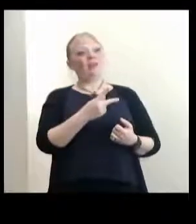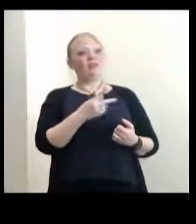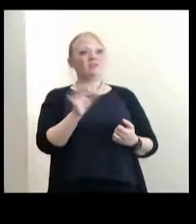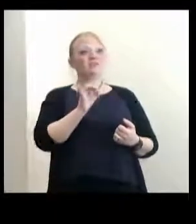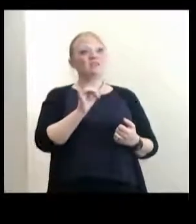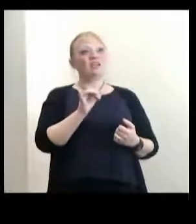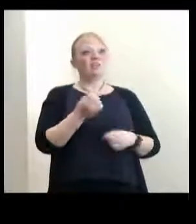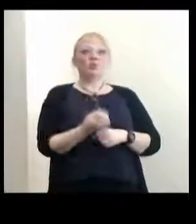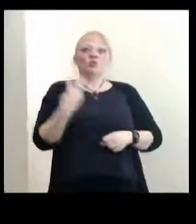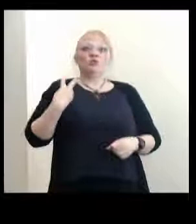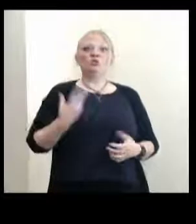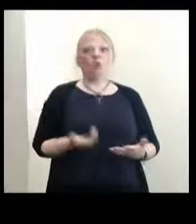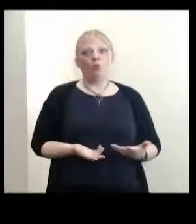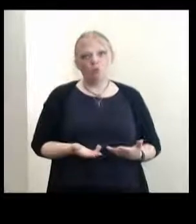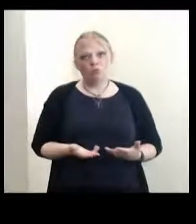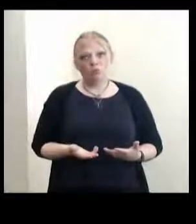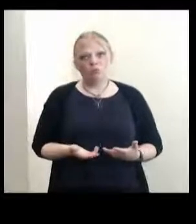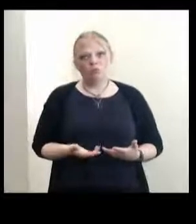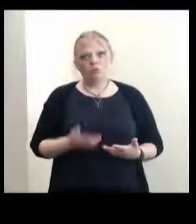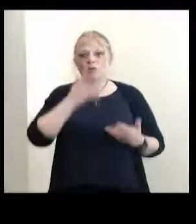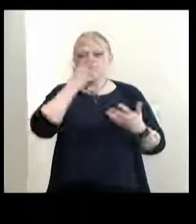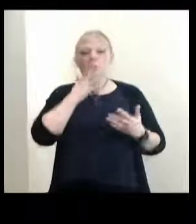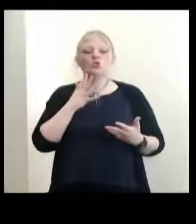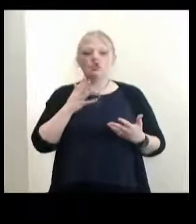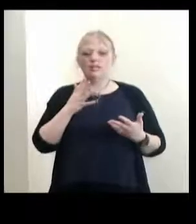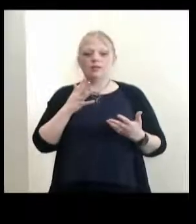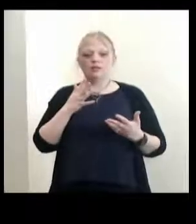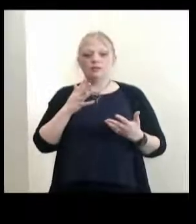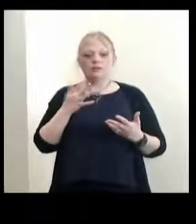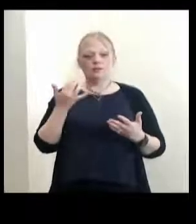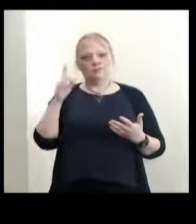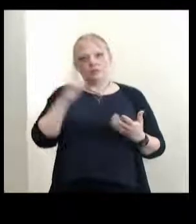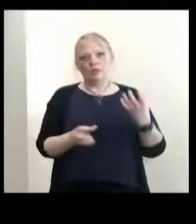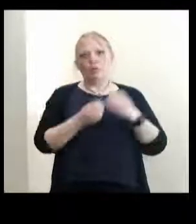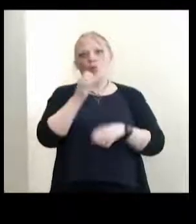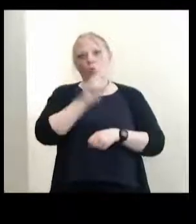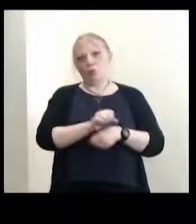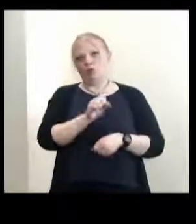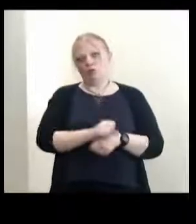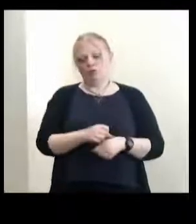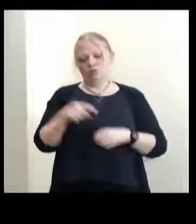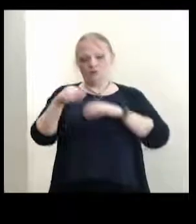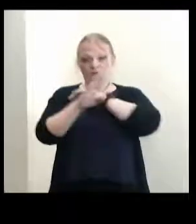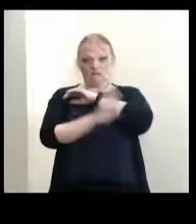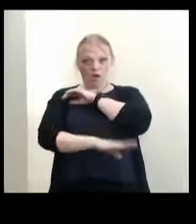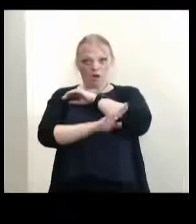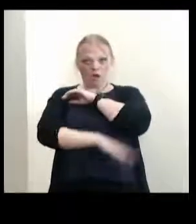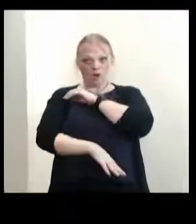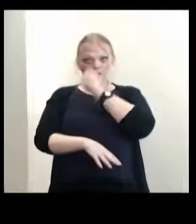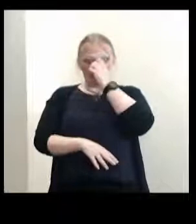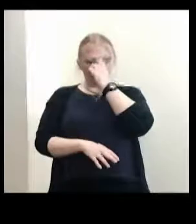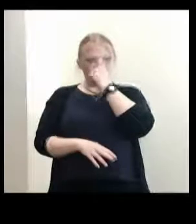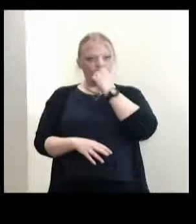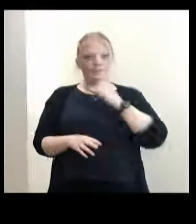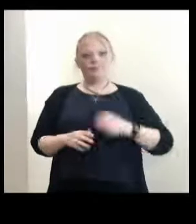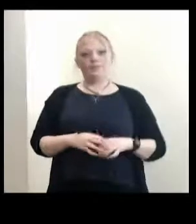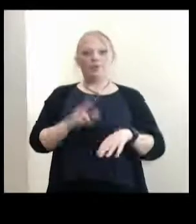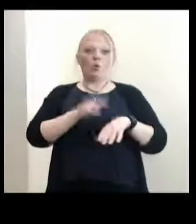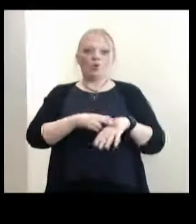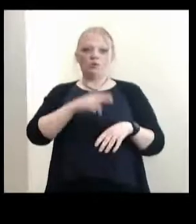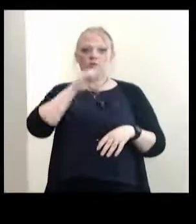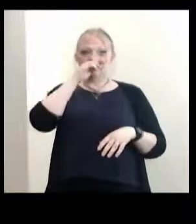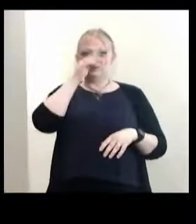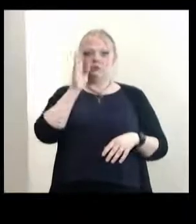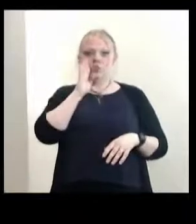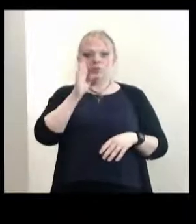2 years ago. And unfortunately, it's still going to take a little work to do that. This fall, of course, we're going to be cheering